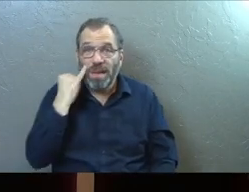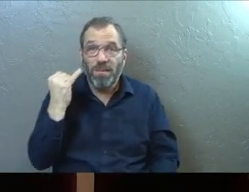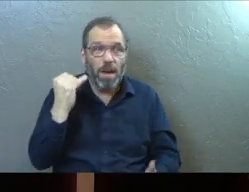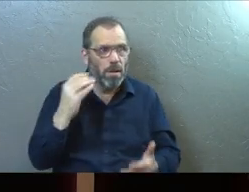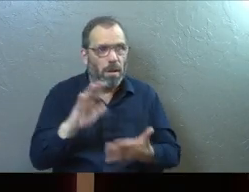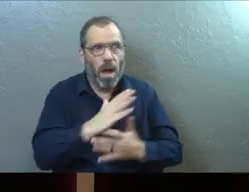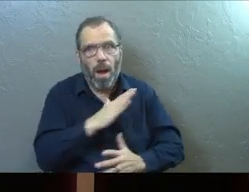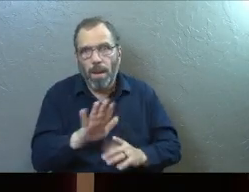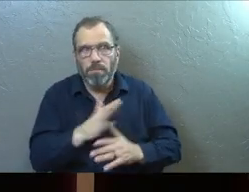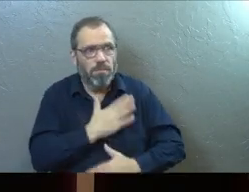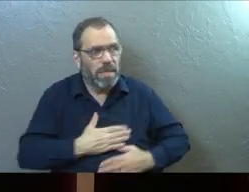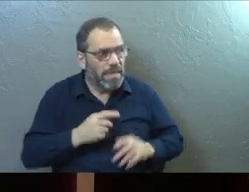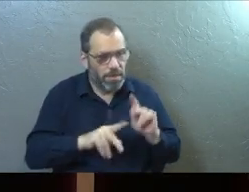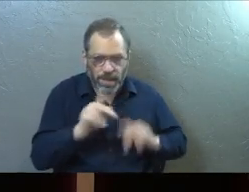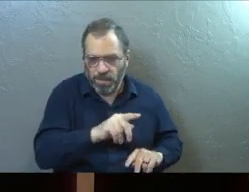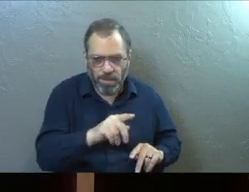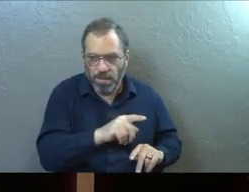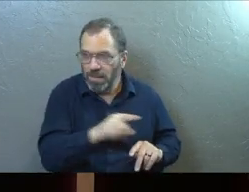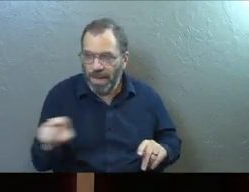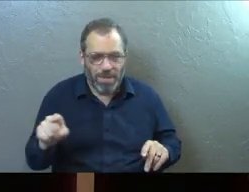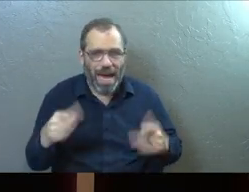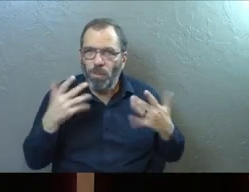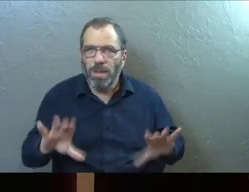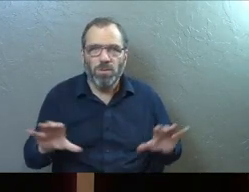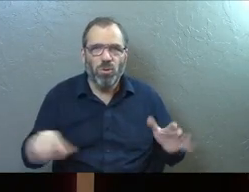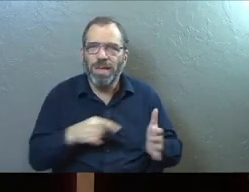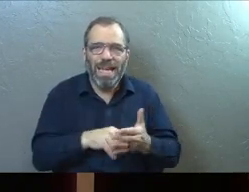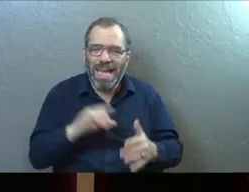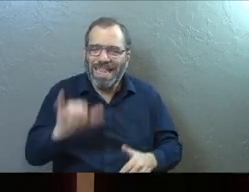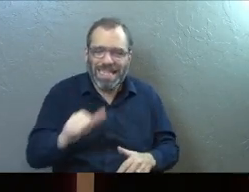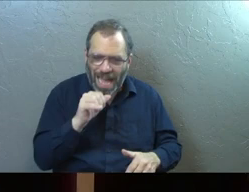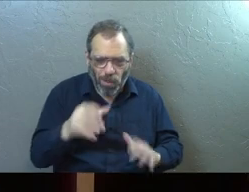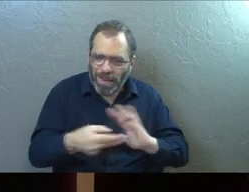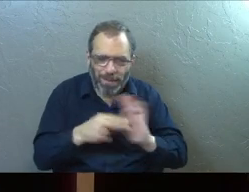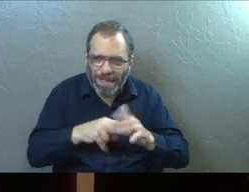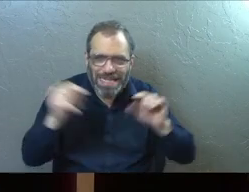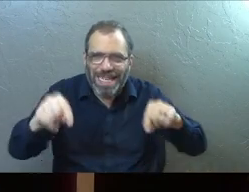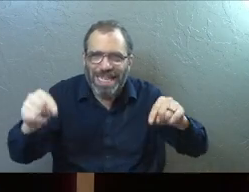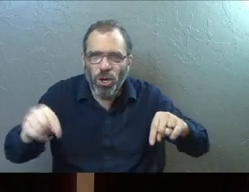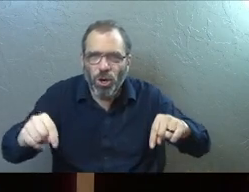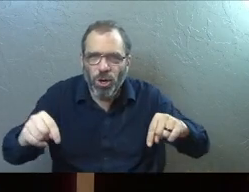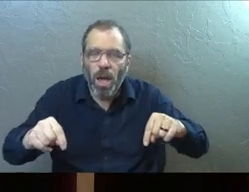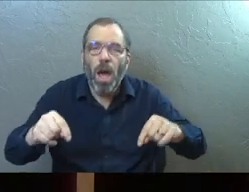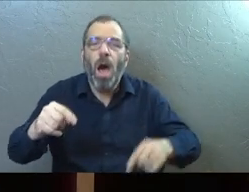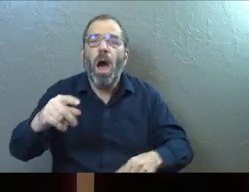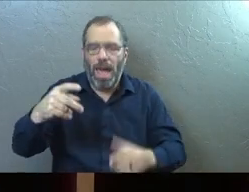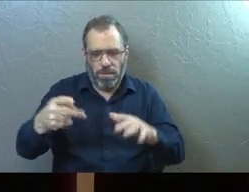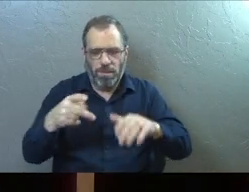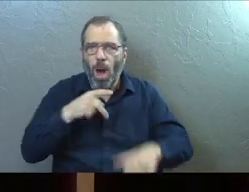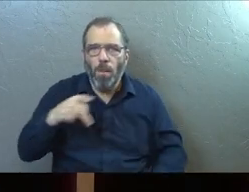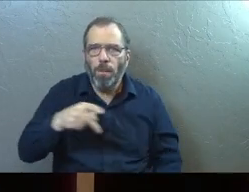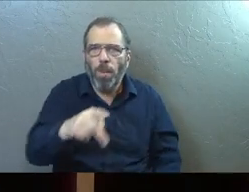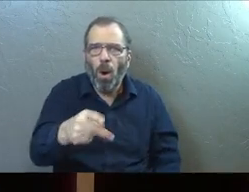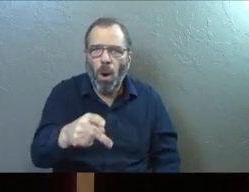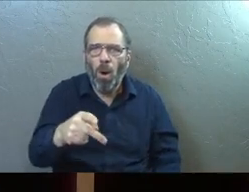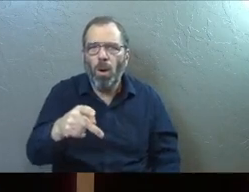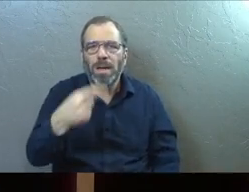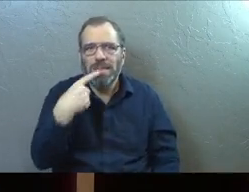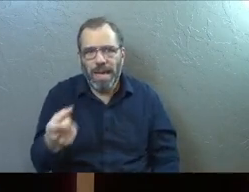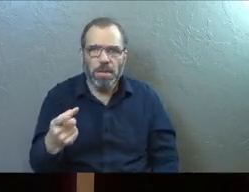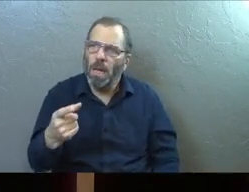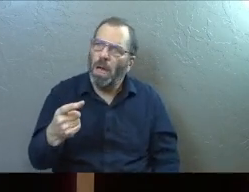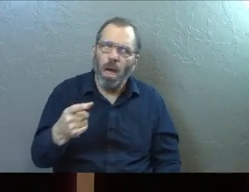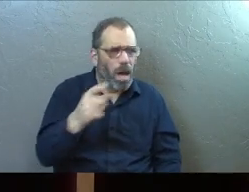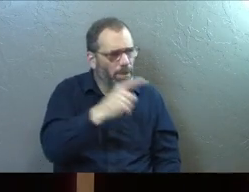please people, if that was my goal, I wouldn't even be doing this because that's not what this is about. And Paul has this piece, I think, that Mary had of like,